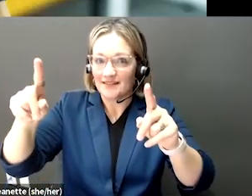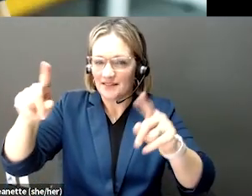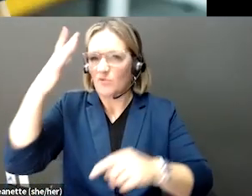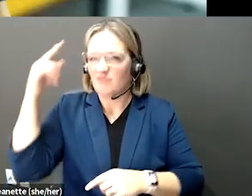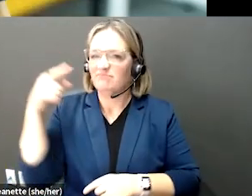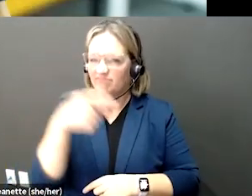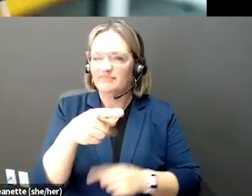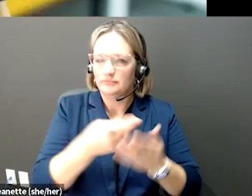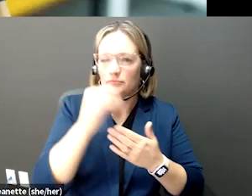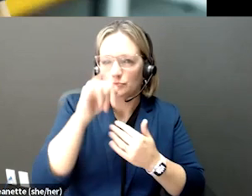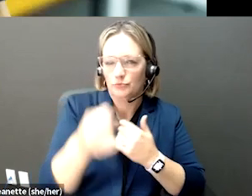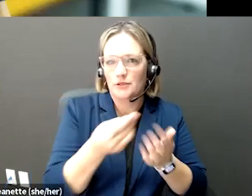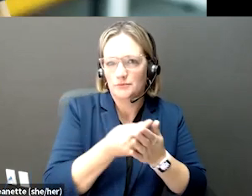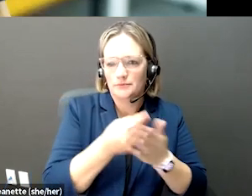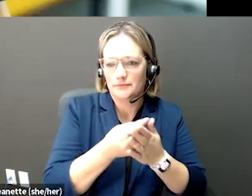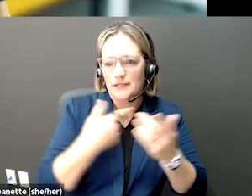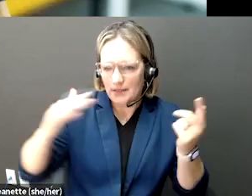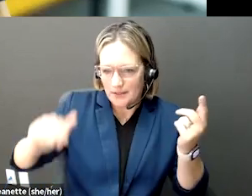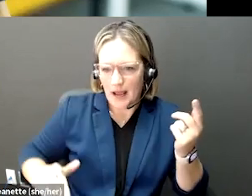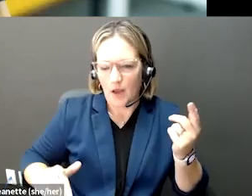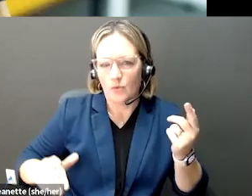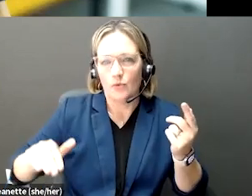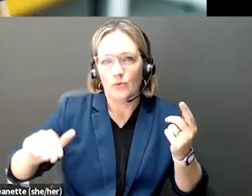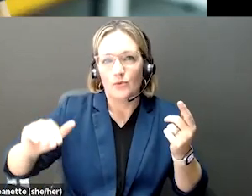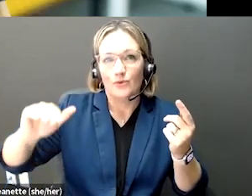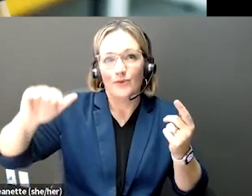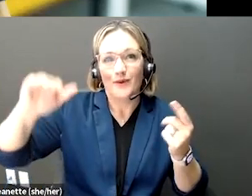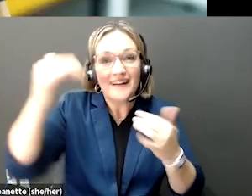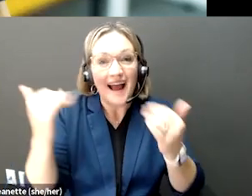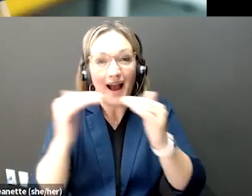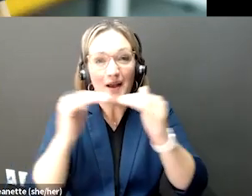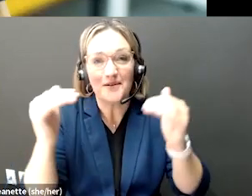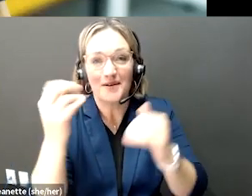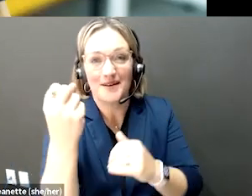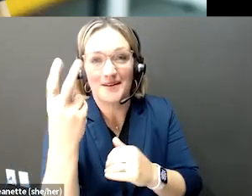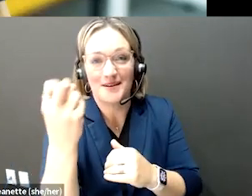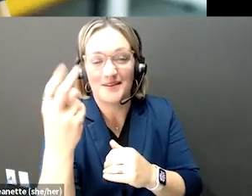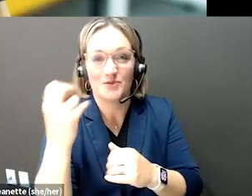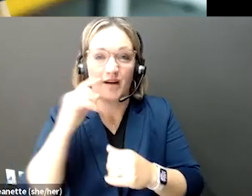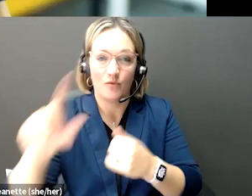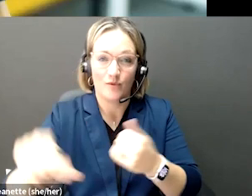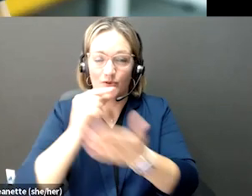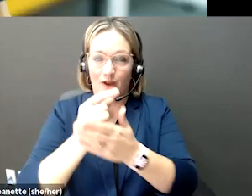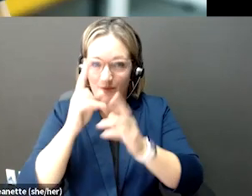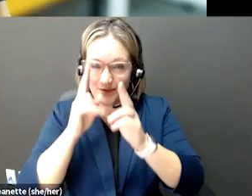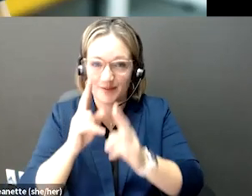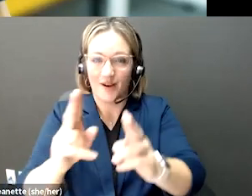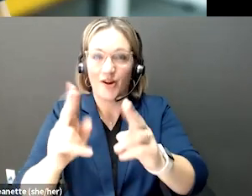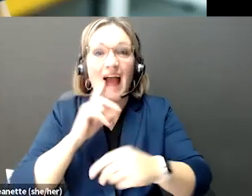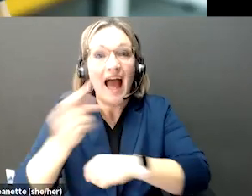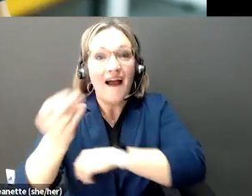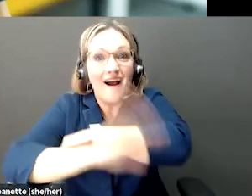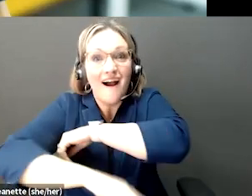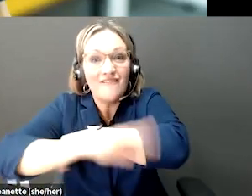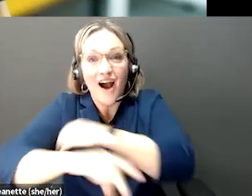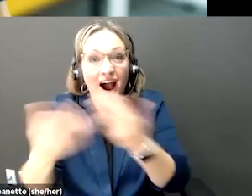Ethan will be graduating grade 12 with honors this year, and he is enrolled for September 2023